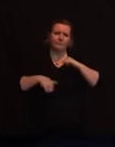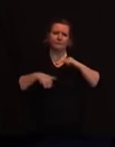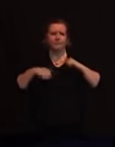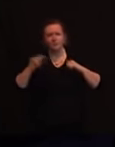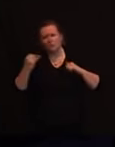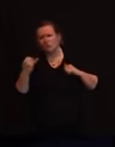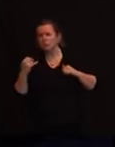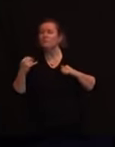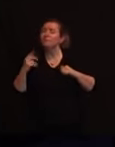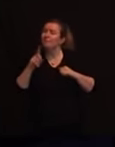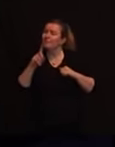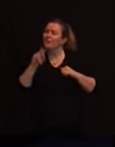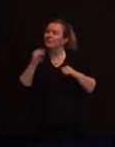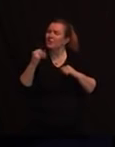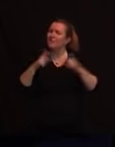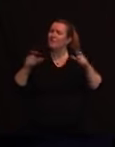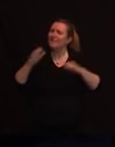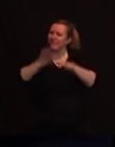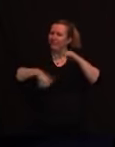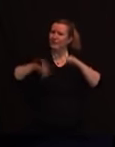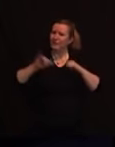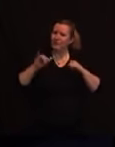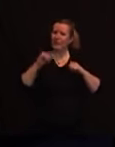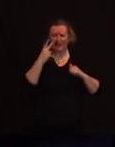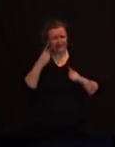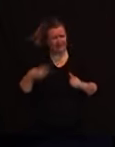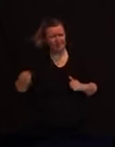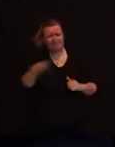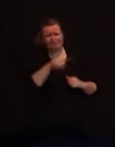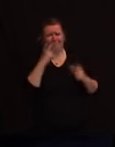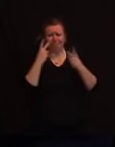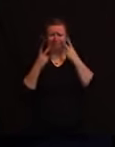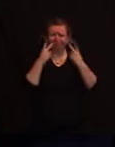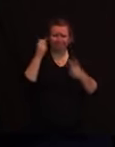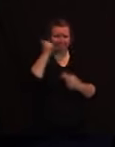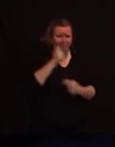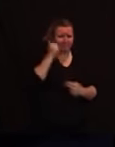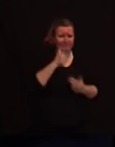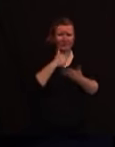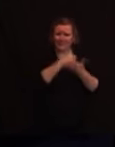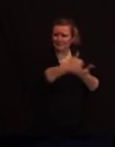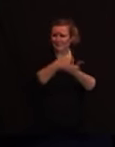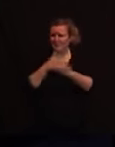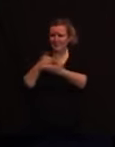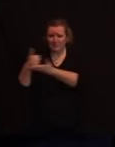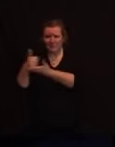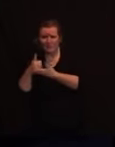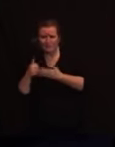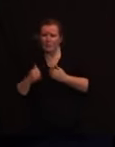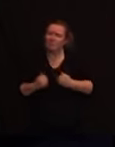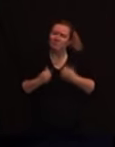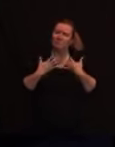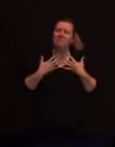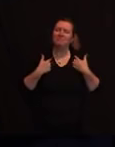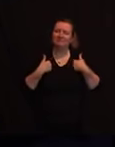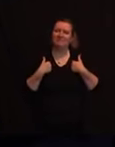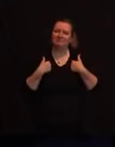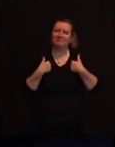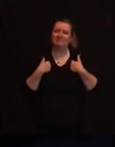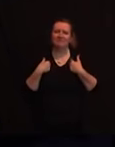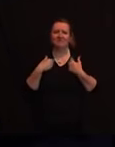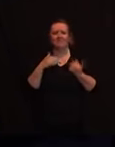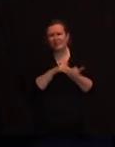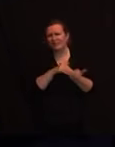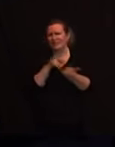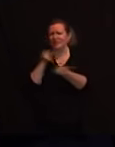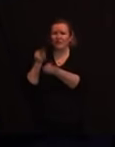been inspired by these acts of heroism that I see every day in our neighbors just doing their jobs. Our doctors, our nurses,